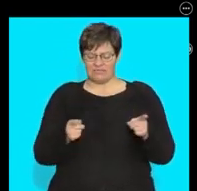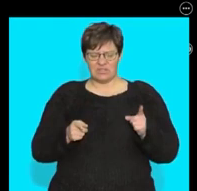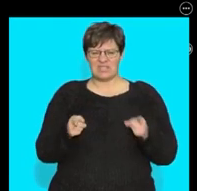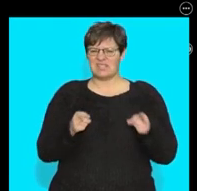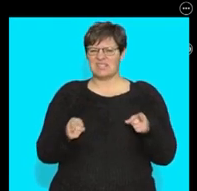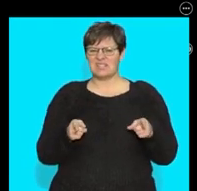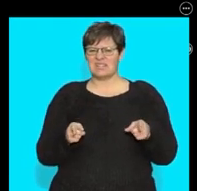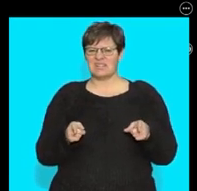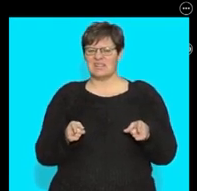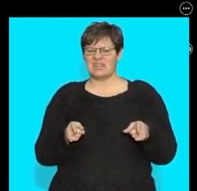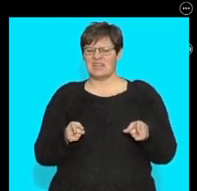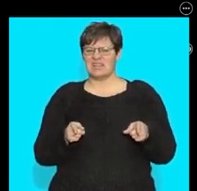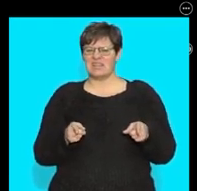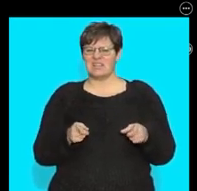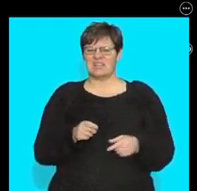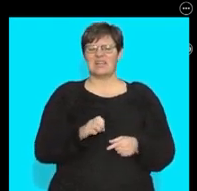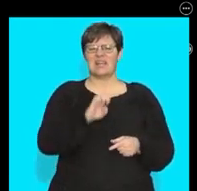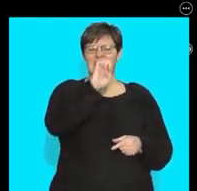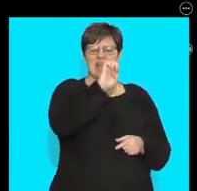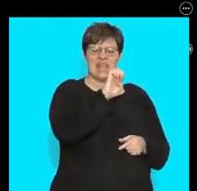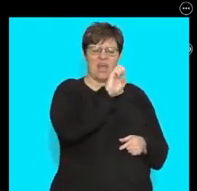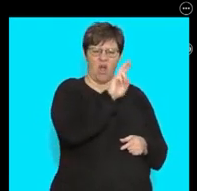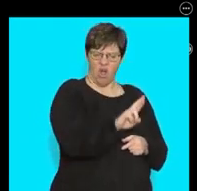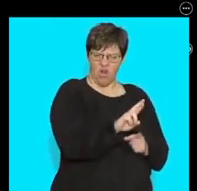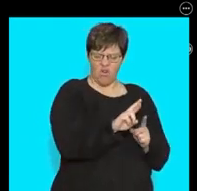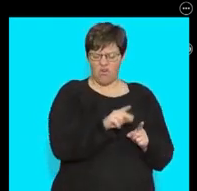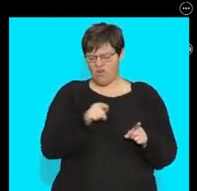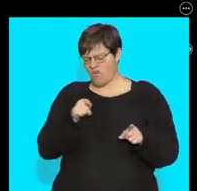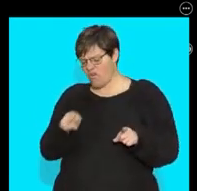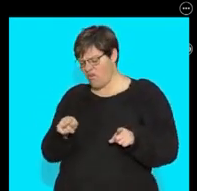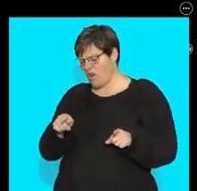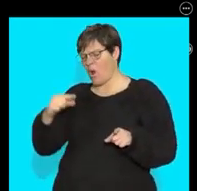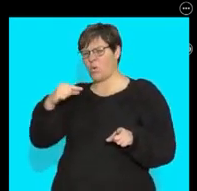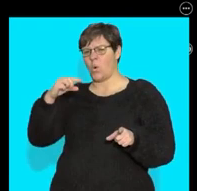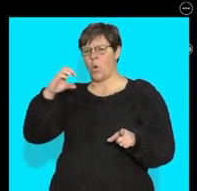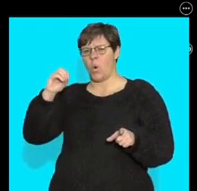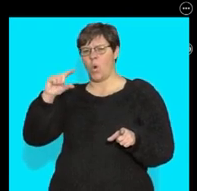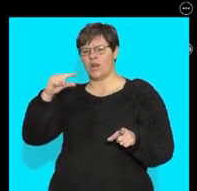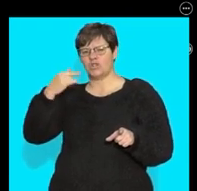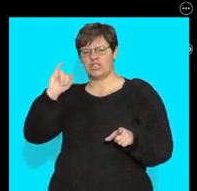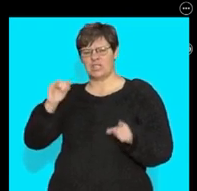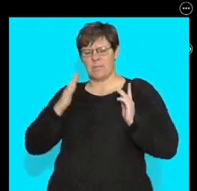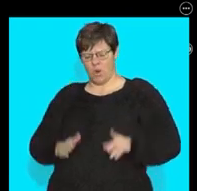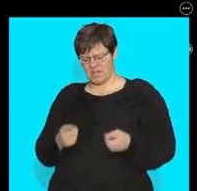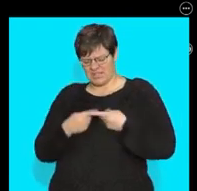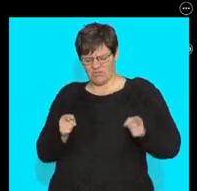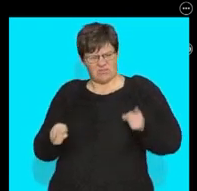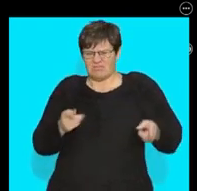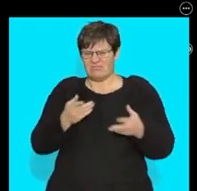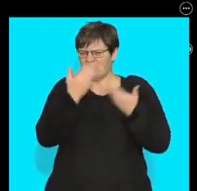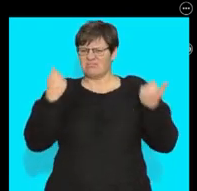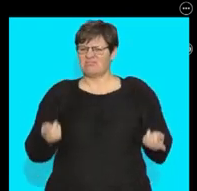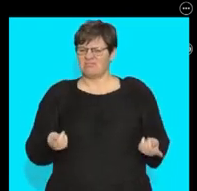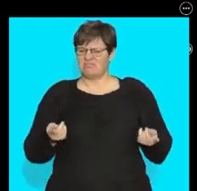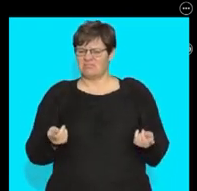difference between the endoplasmic reticulum and the Golgi body. I want you to have a look. The